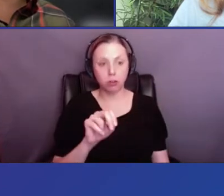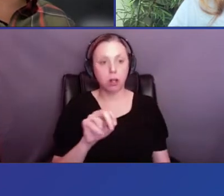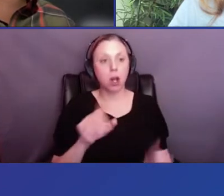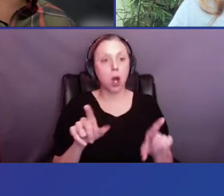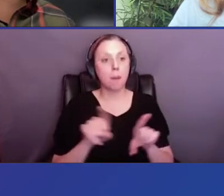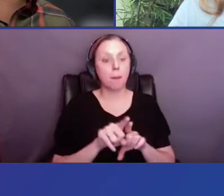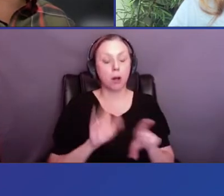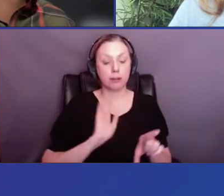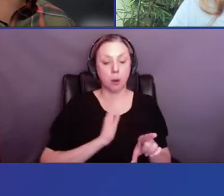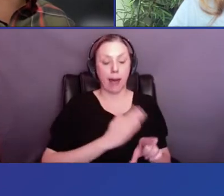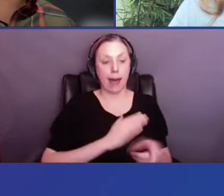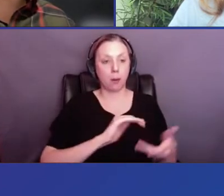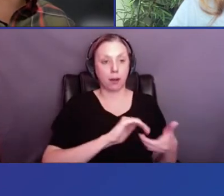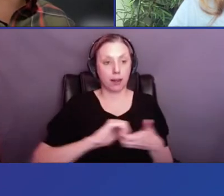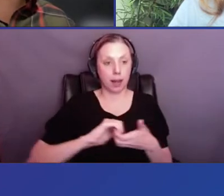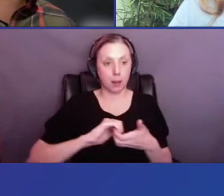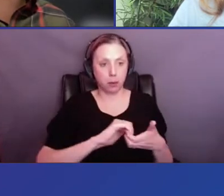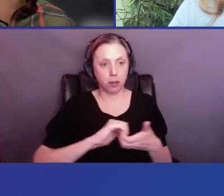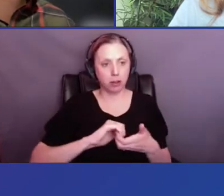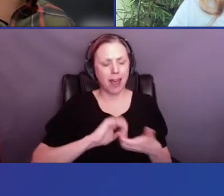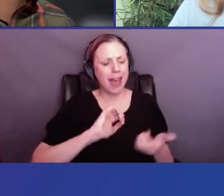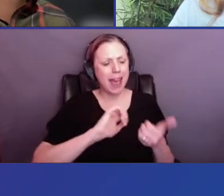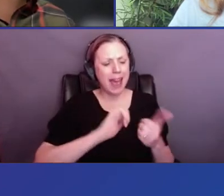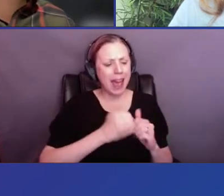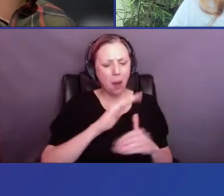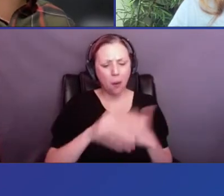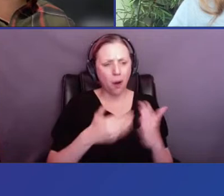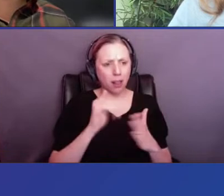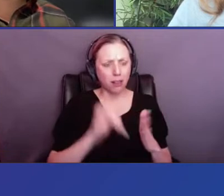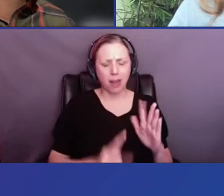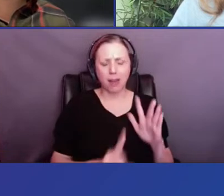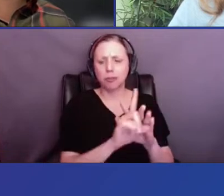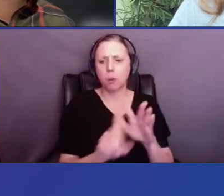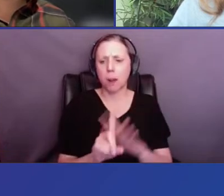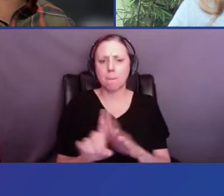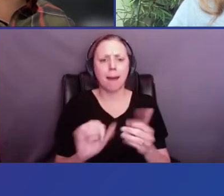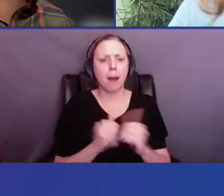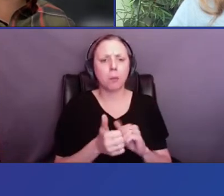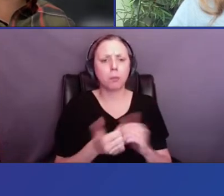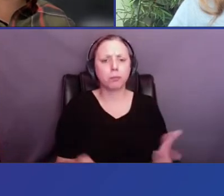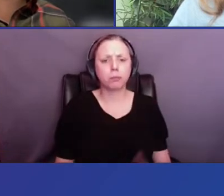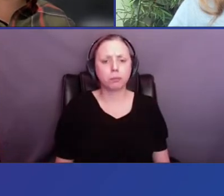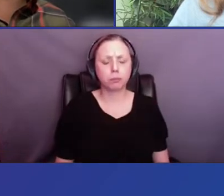our collaborations, how are all of these things showing up?